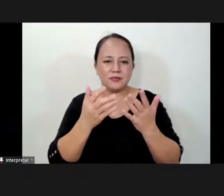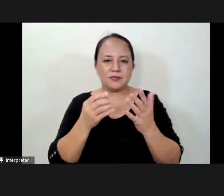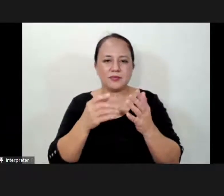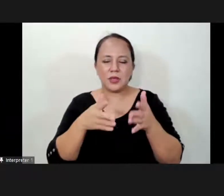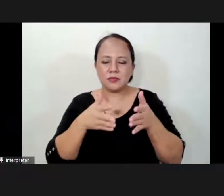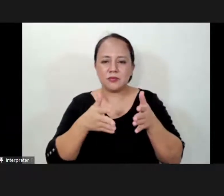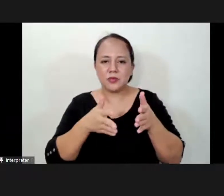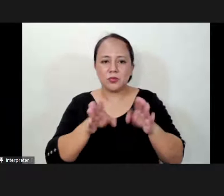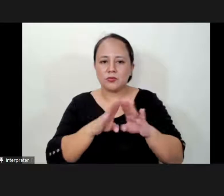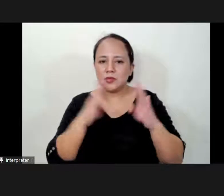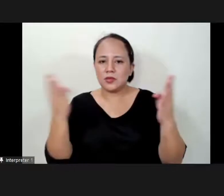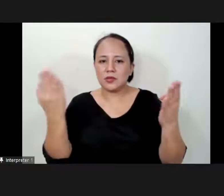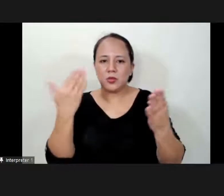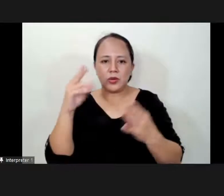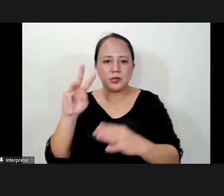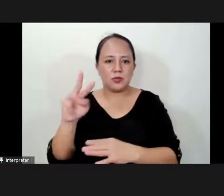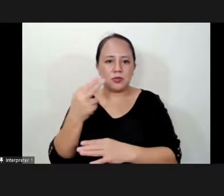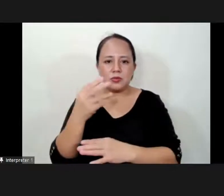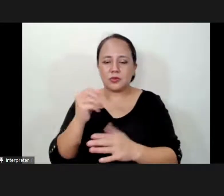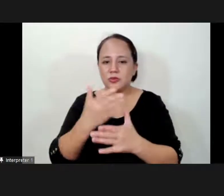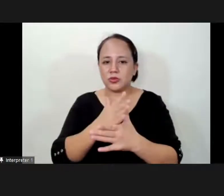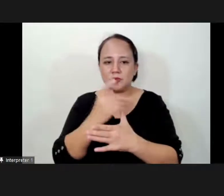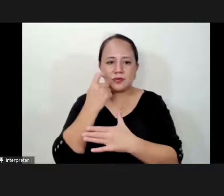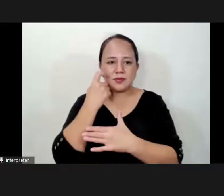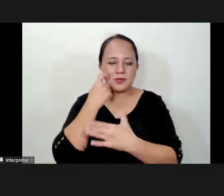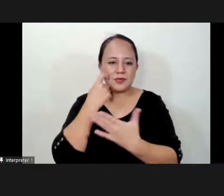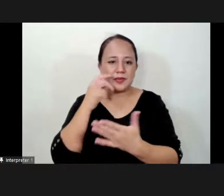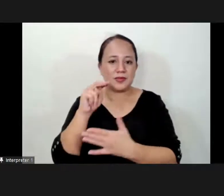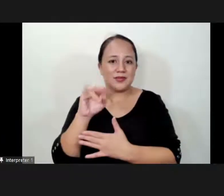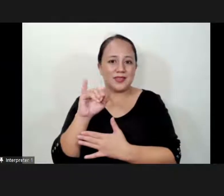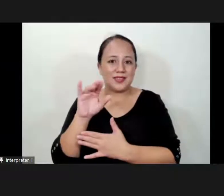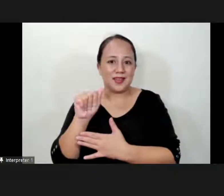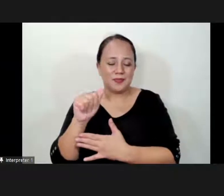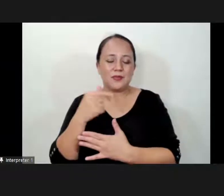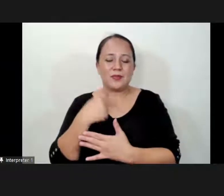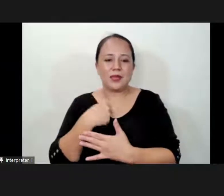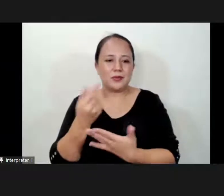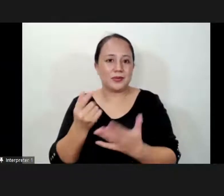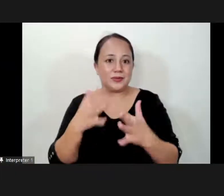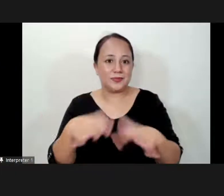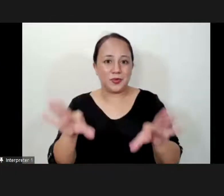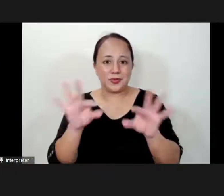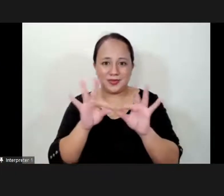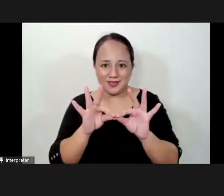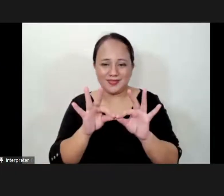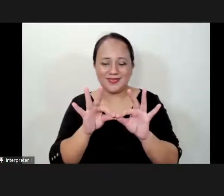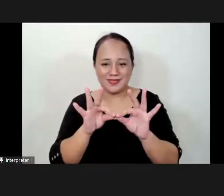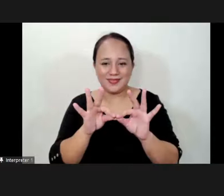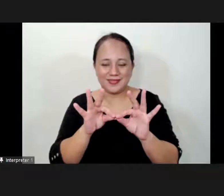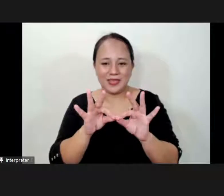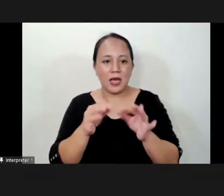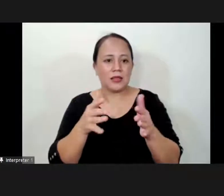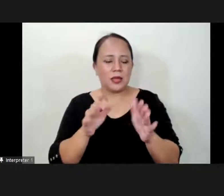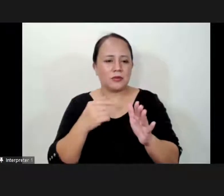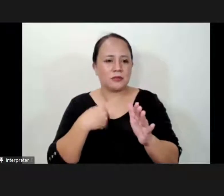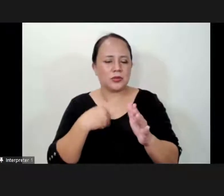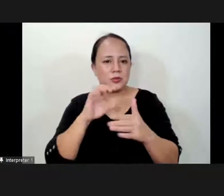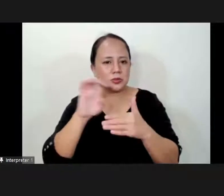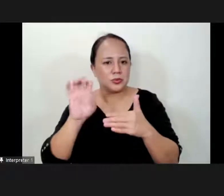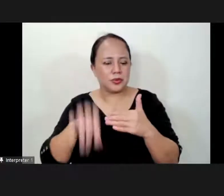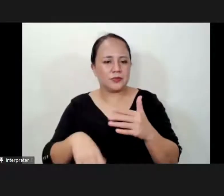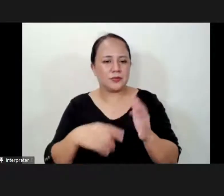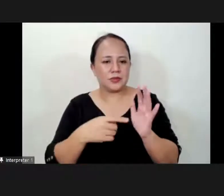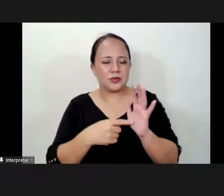with what WHO has been sharing with us as well as NICA. And that is what is important. Allow me to end this by